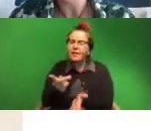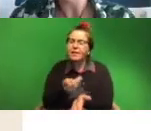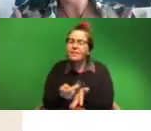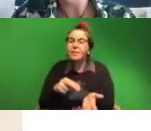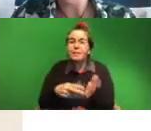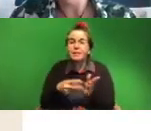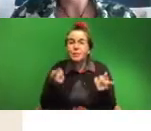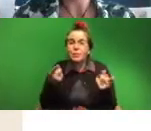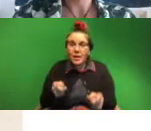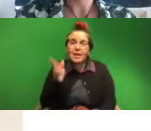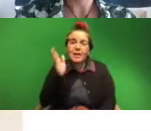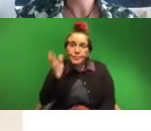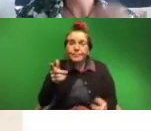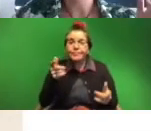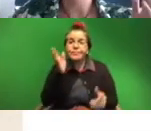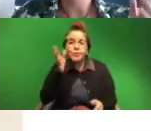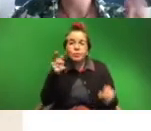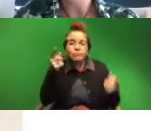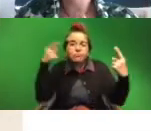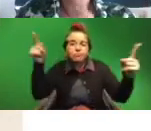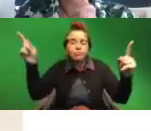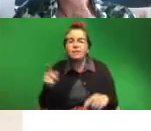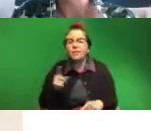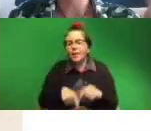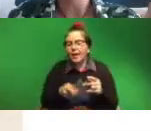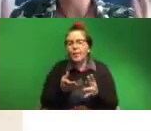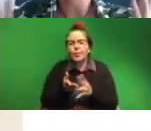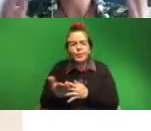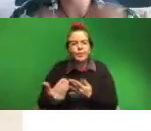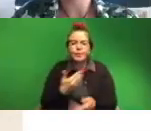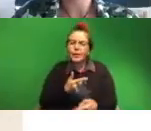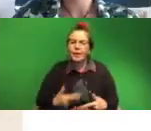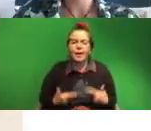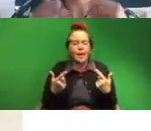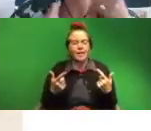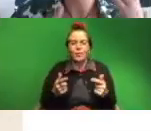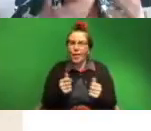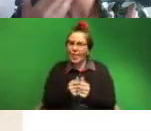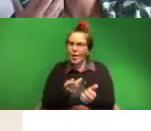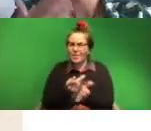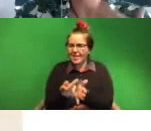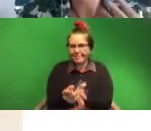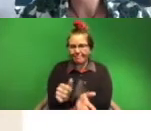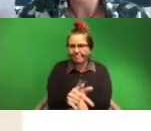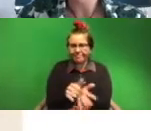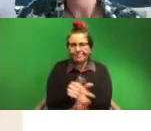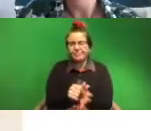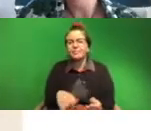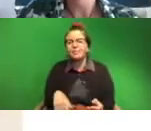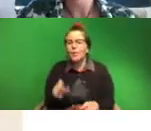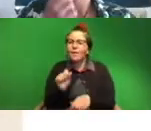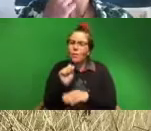to succeed. You cannot go through life and not have anything that you have to overcome.